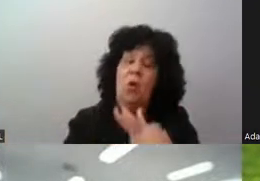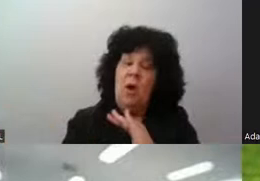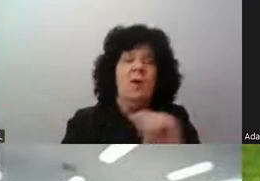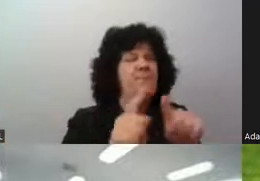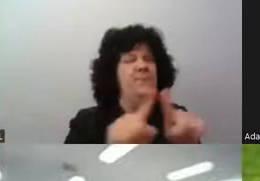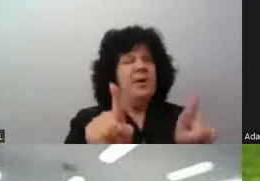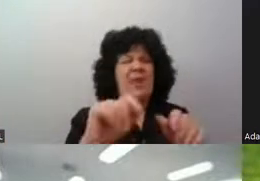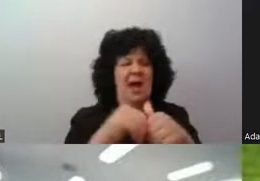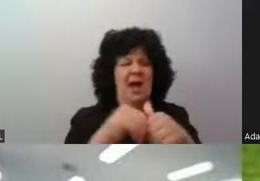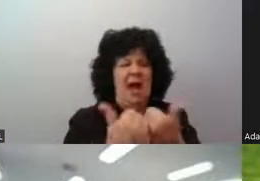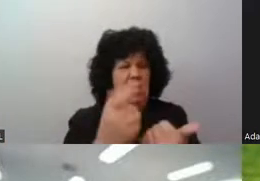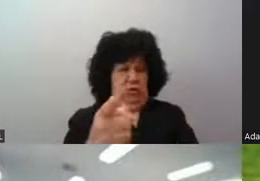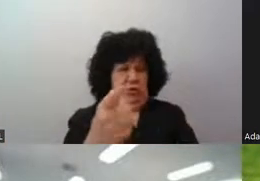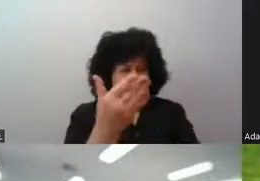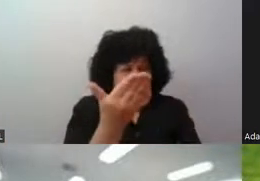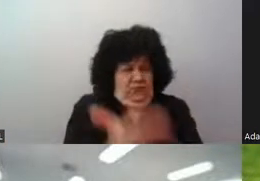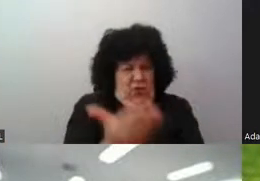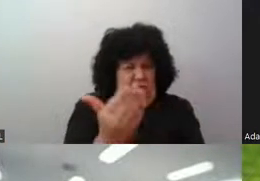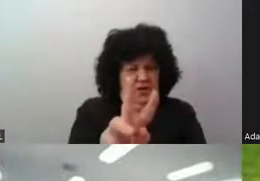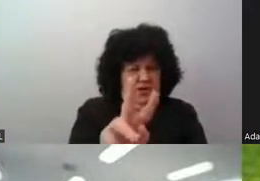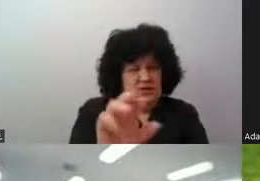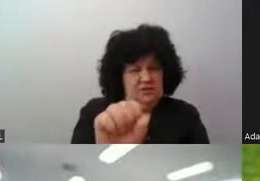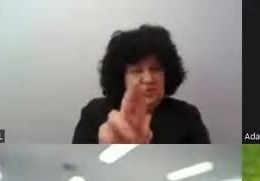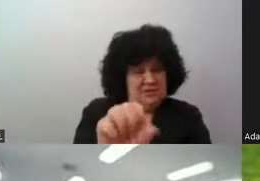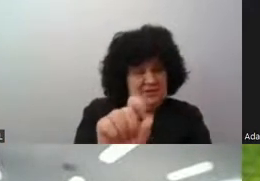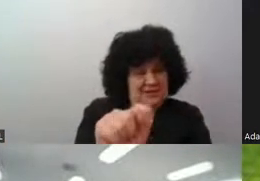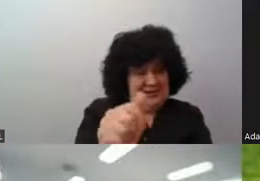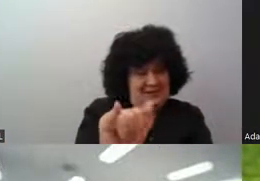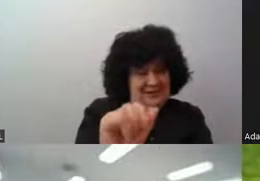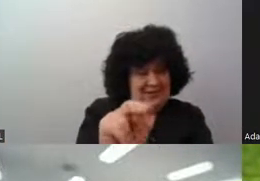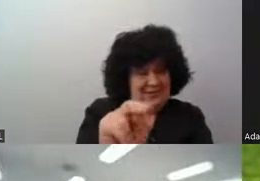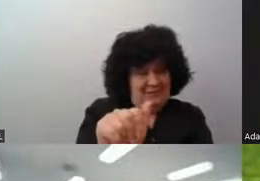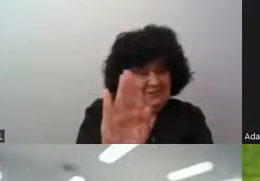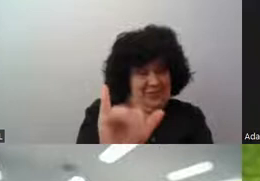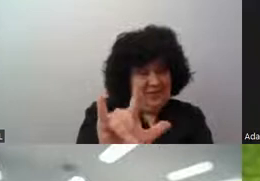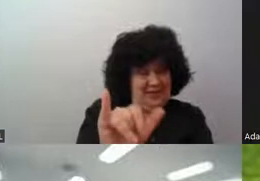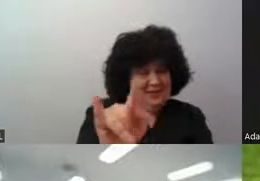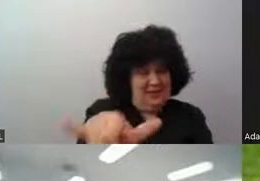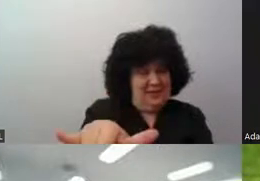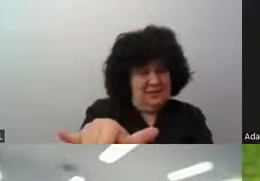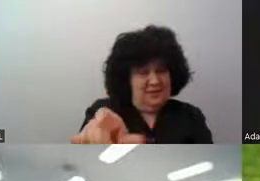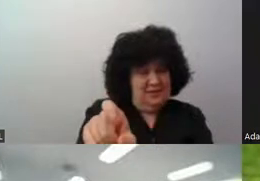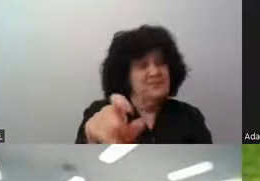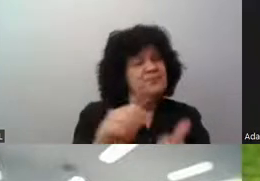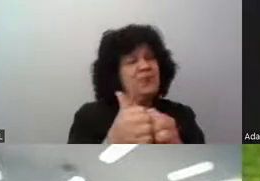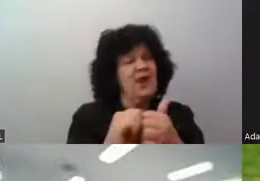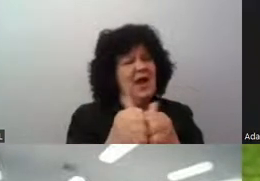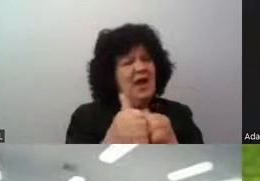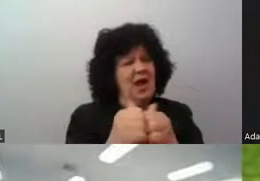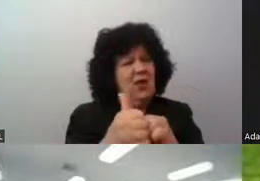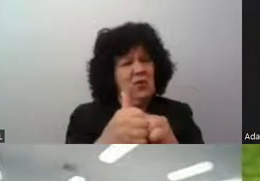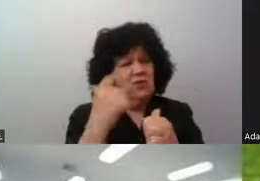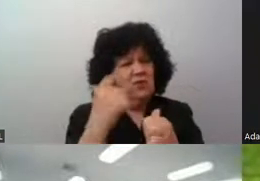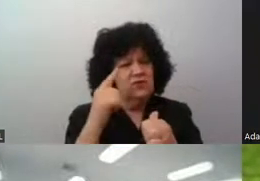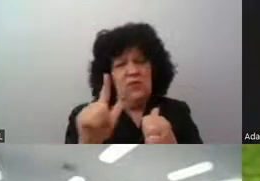validate sustainability type requirements for, be it a product that they're